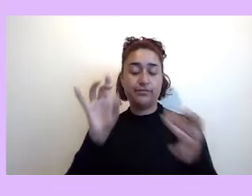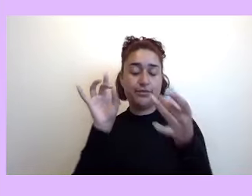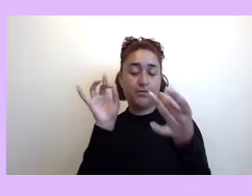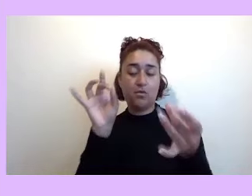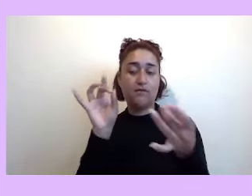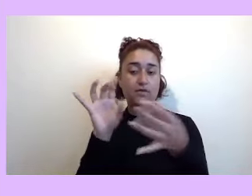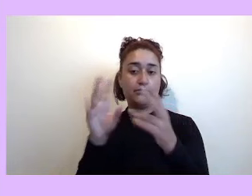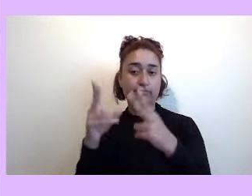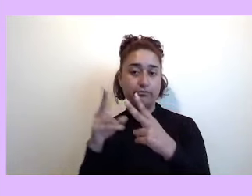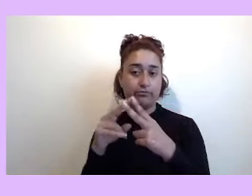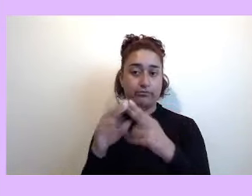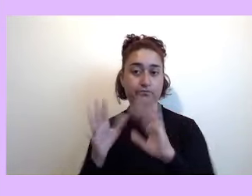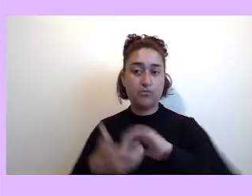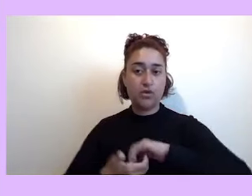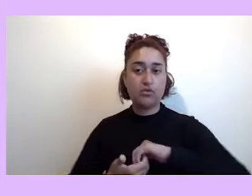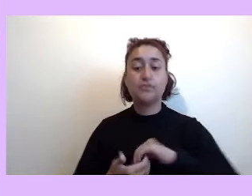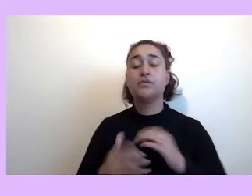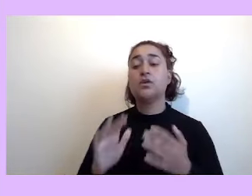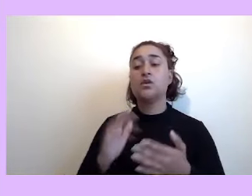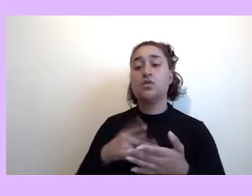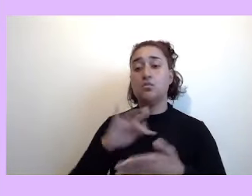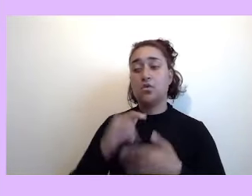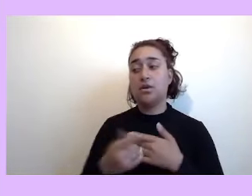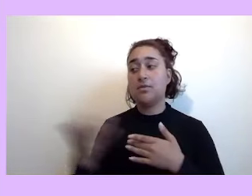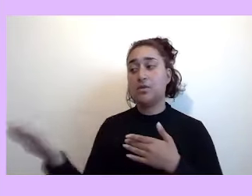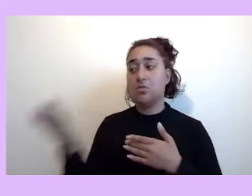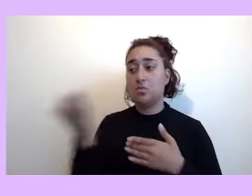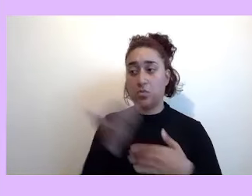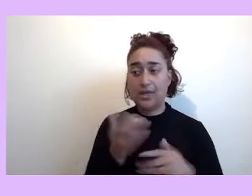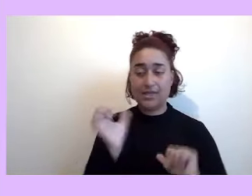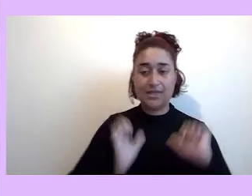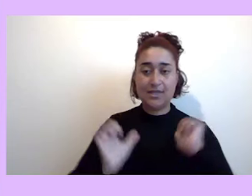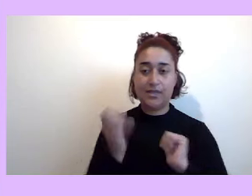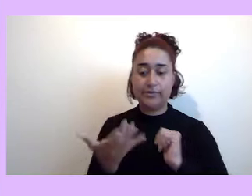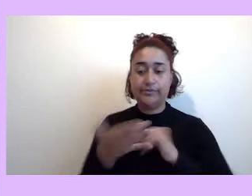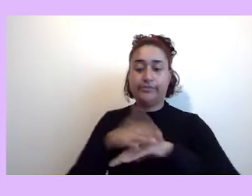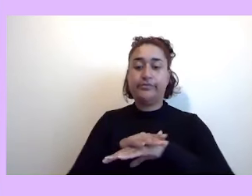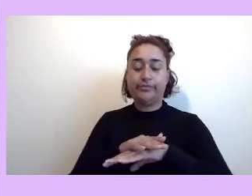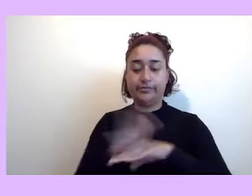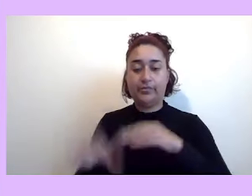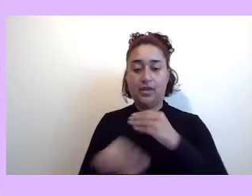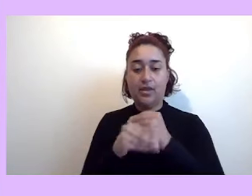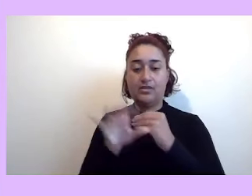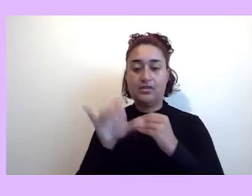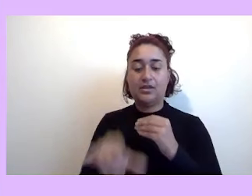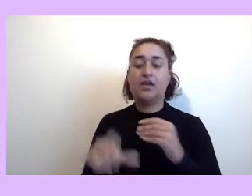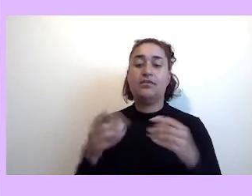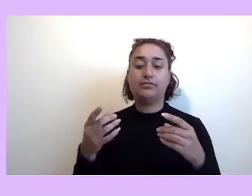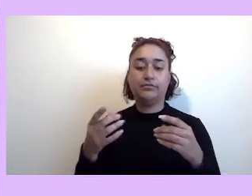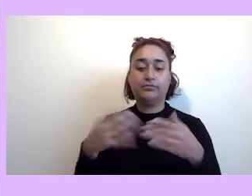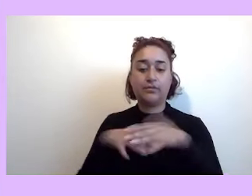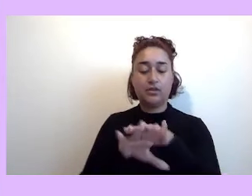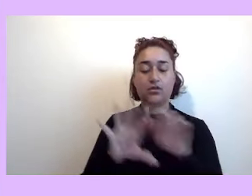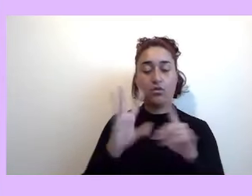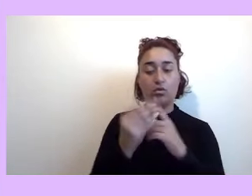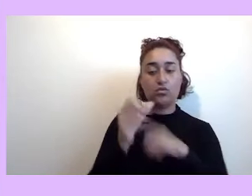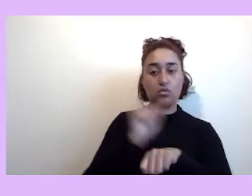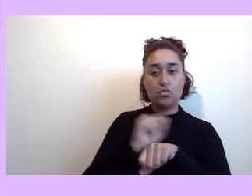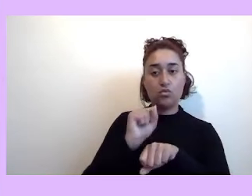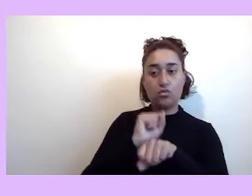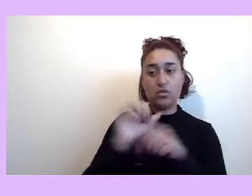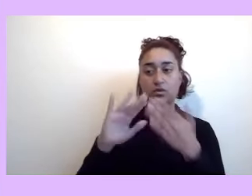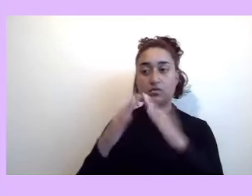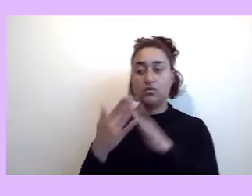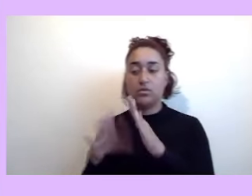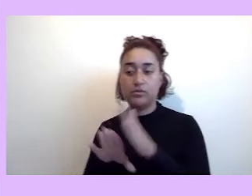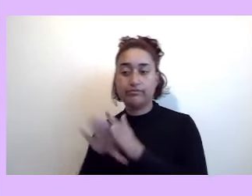the programming that they're bringing to the theater just builds on that intersection of cultural work and that community power building work,